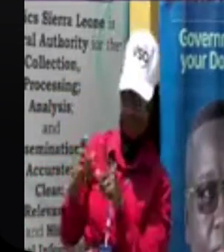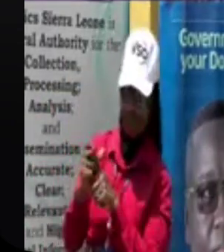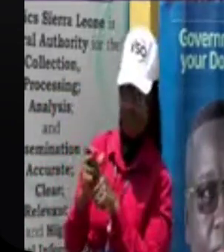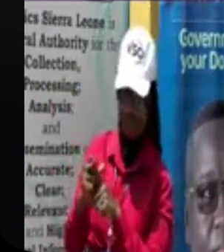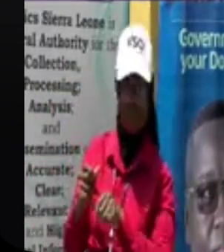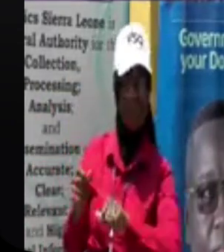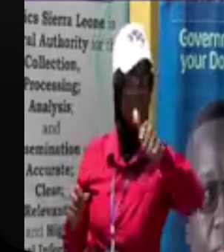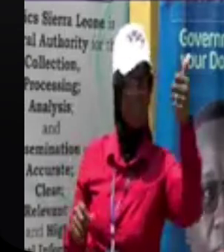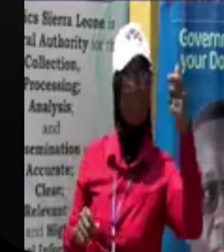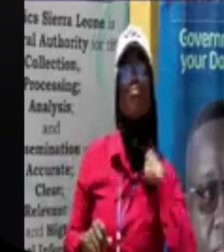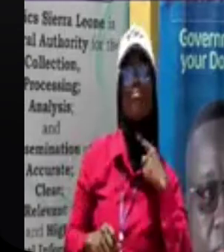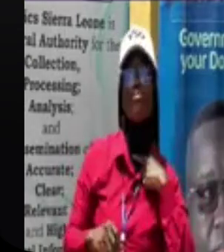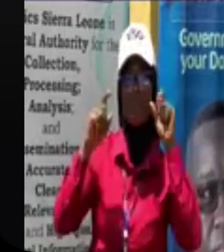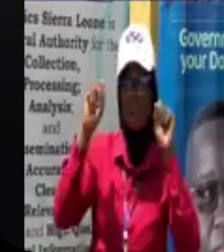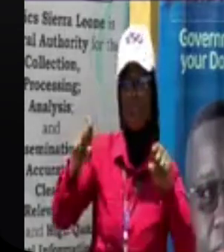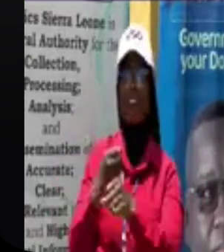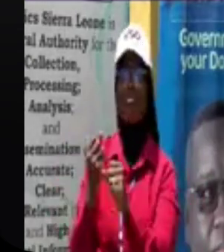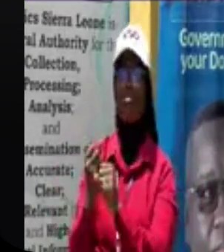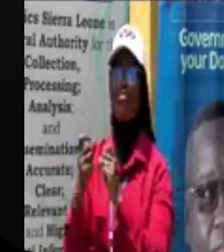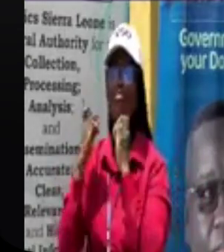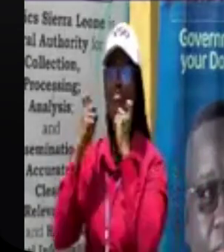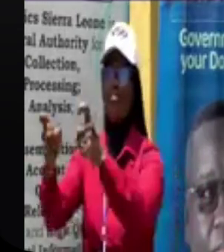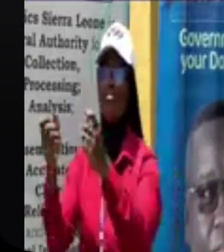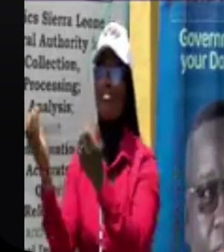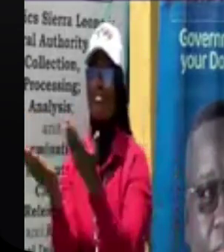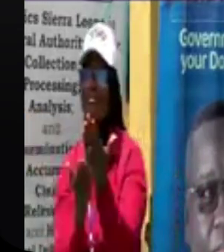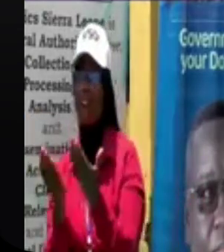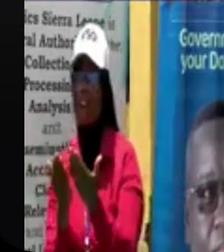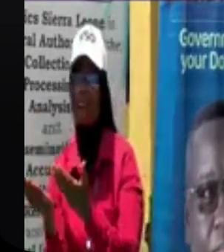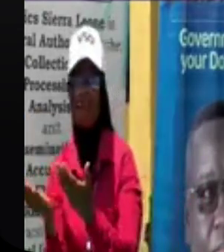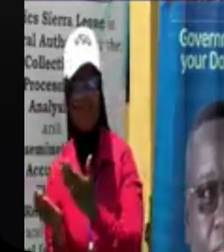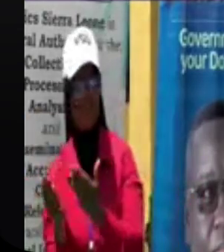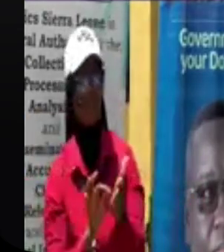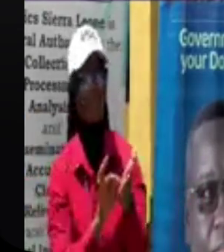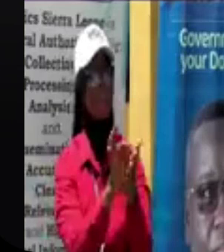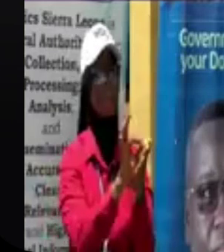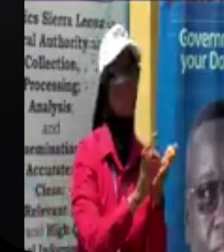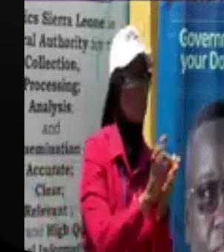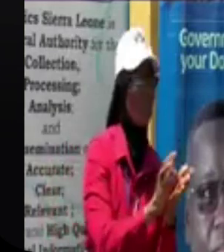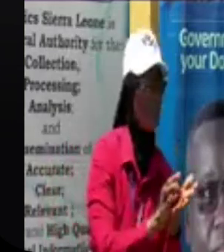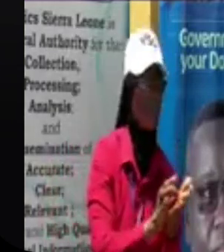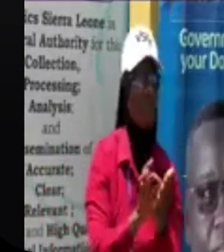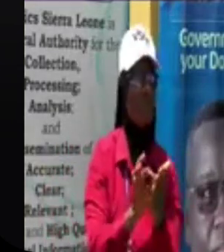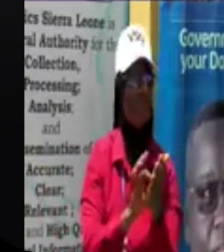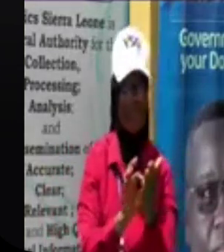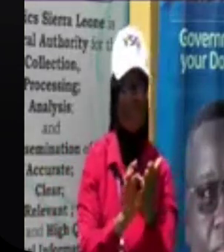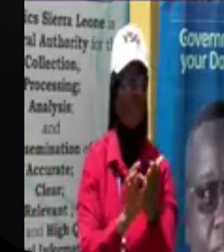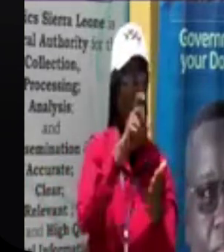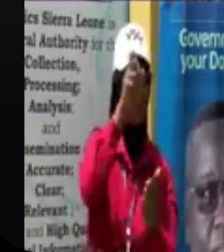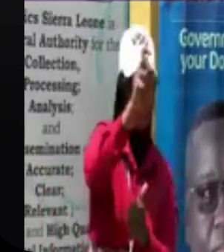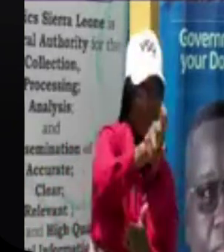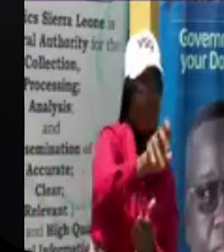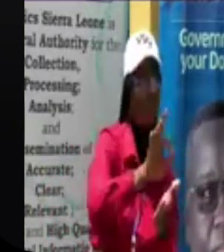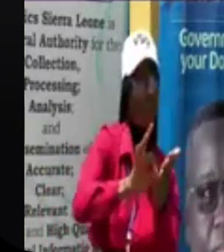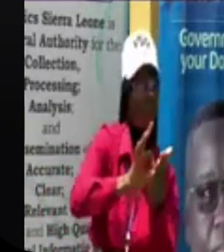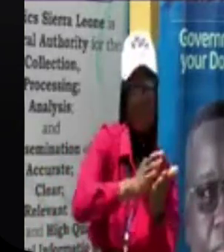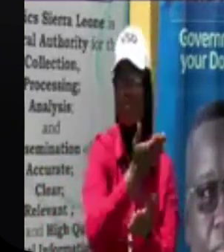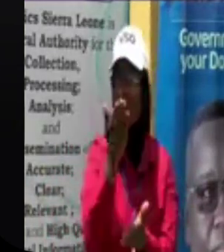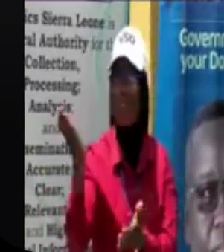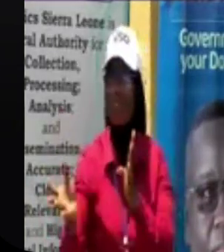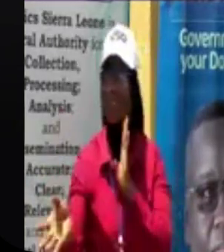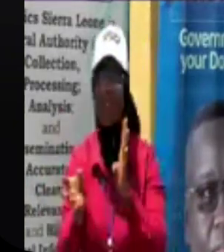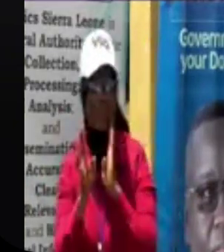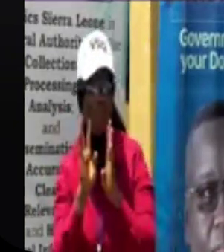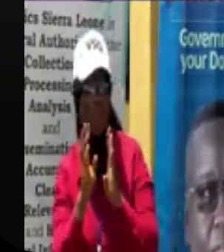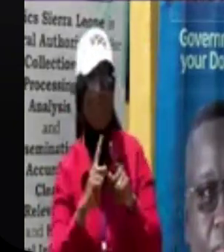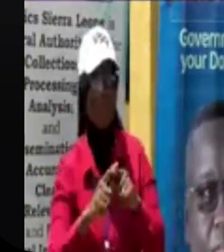next door, we for provide the services now. Number one, we forget credit where the credit necessary. Now we people that they trust